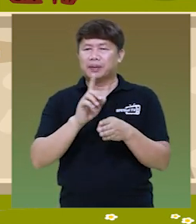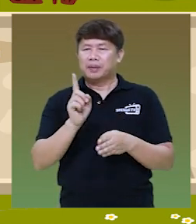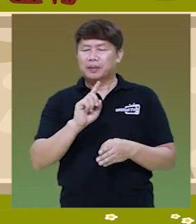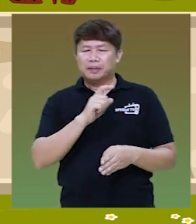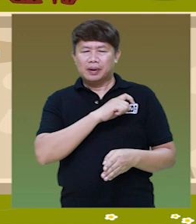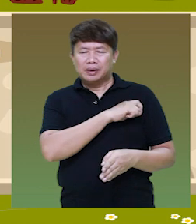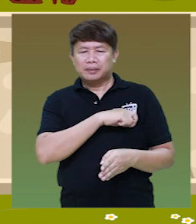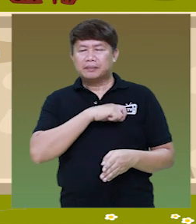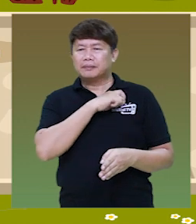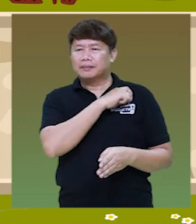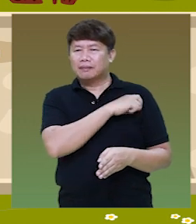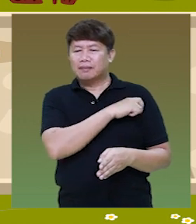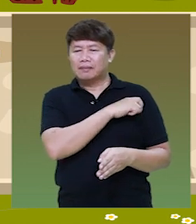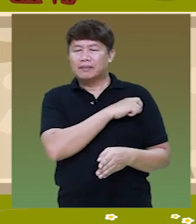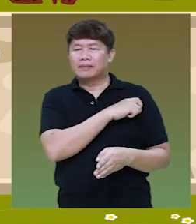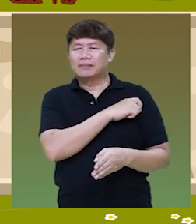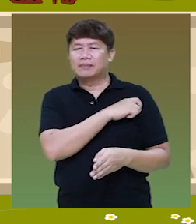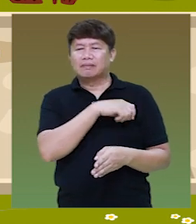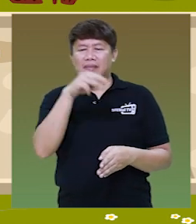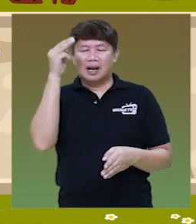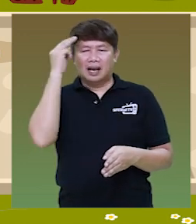trait did Michael show?